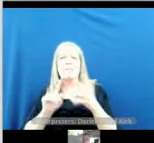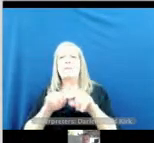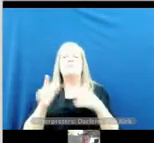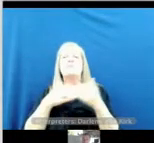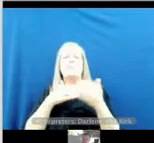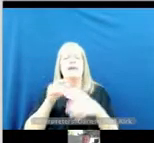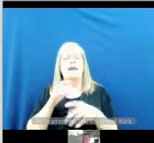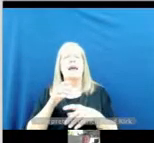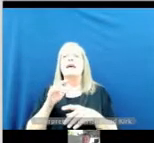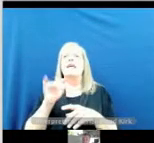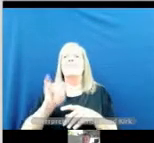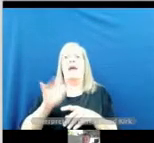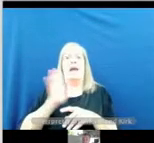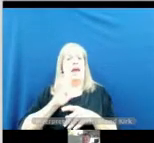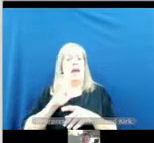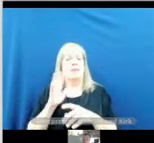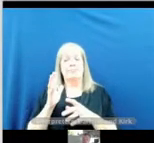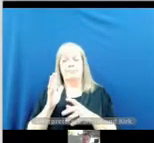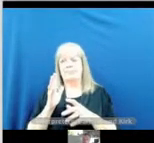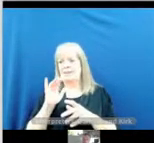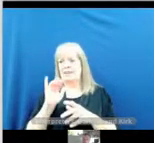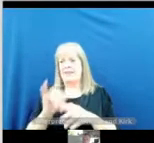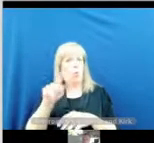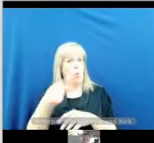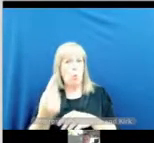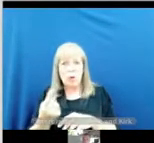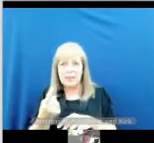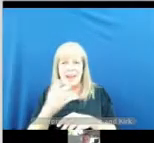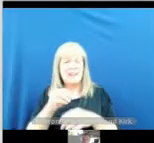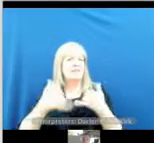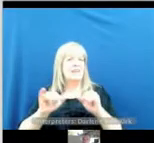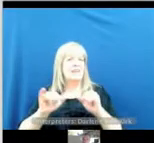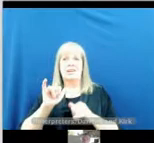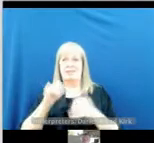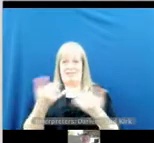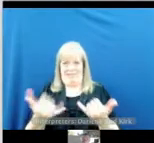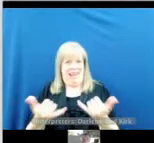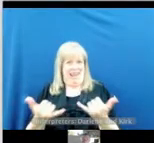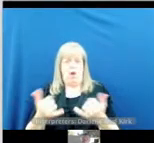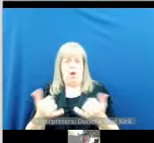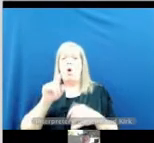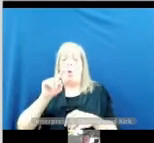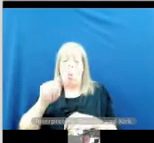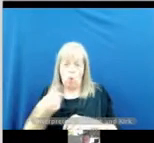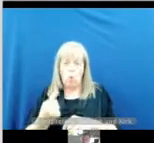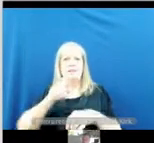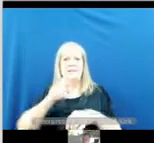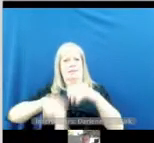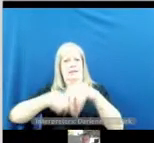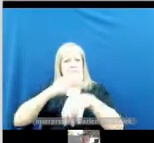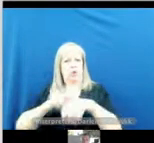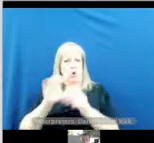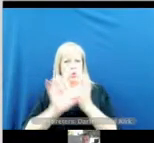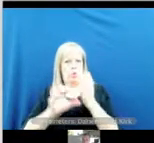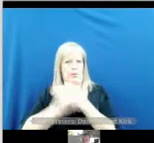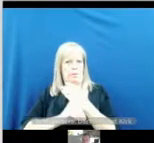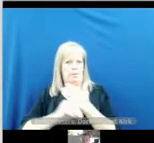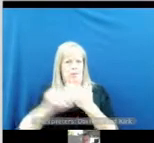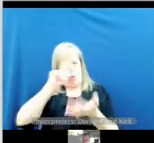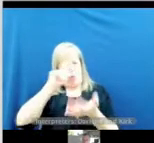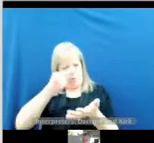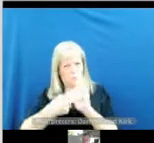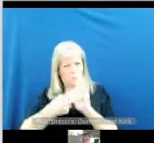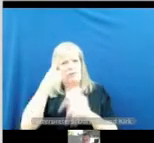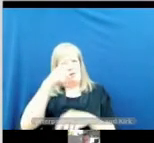It was the only, and is still to date, the only national curriculum that was designed for deafblind interpreting. And while the